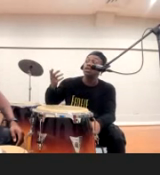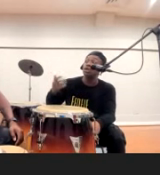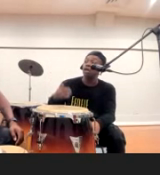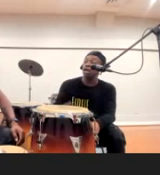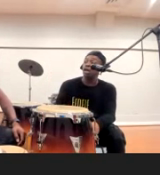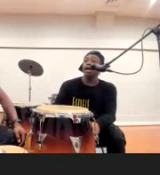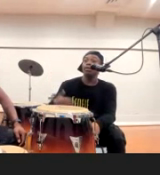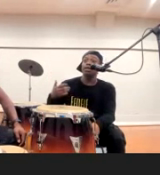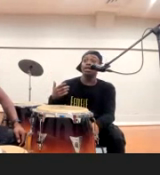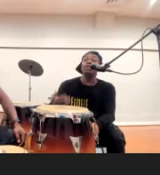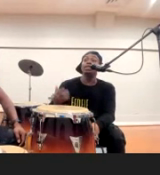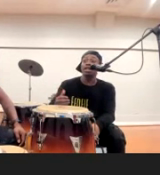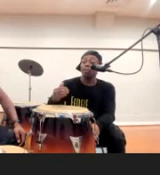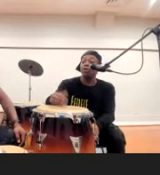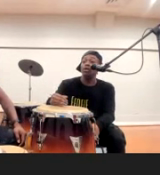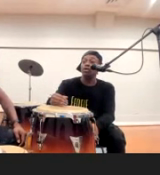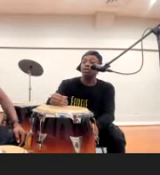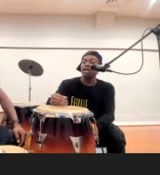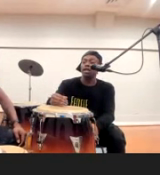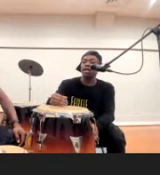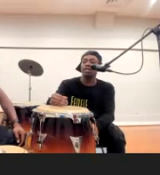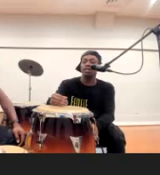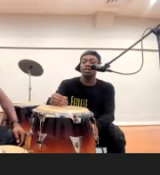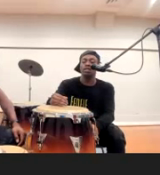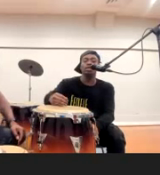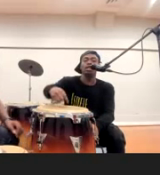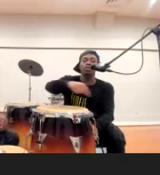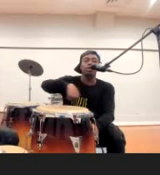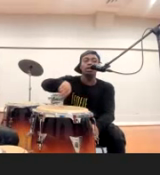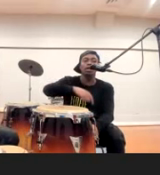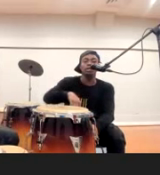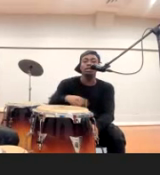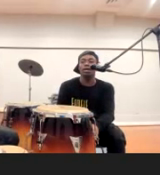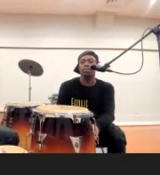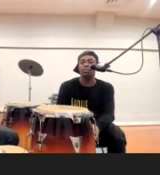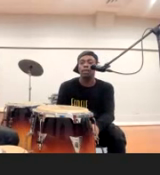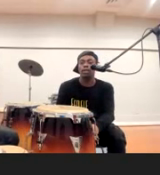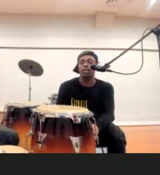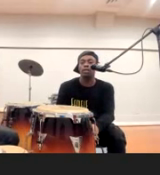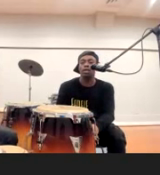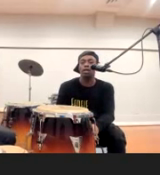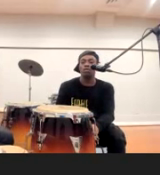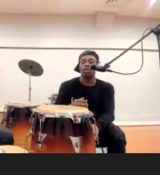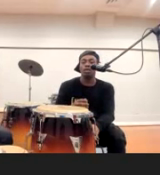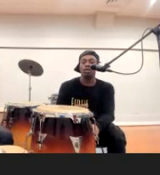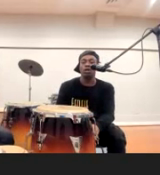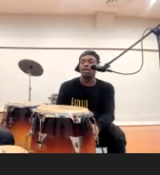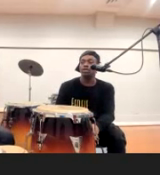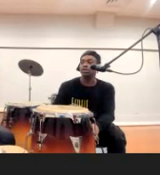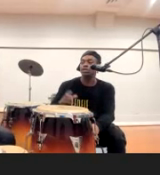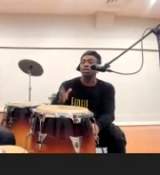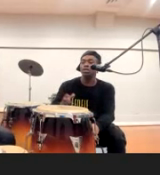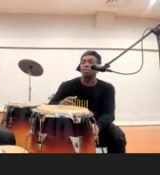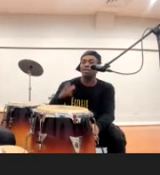another song. Mm. And when another thing about go-go is that it's continuing. It doesn't stop. Like, you know